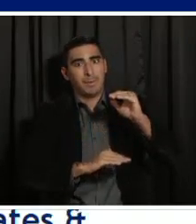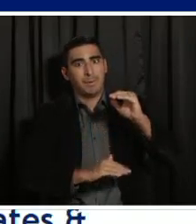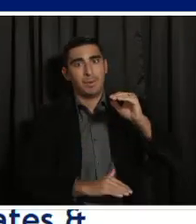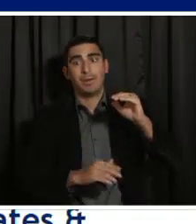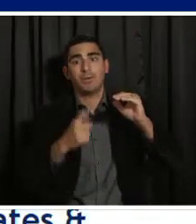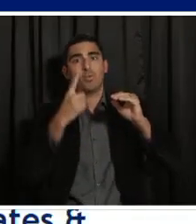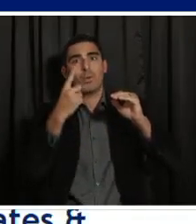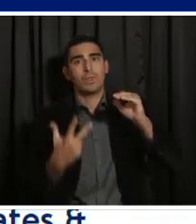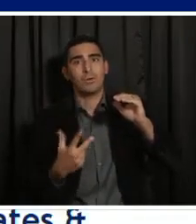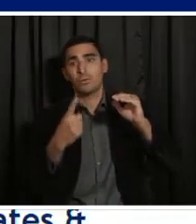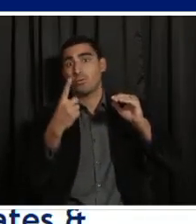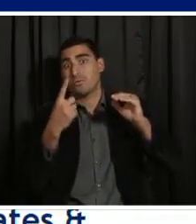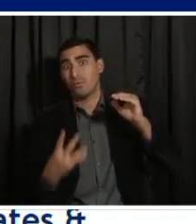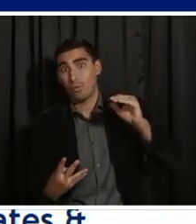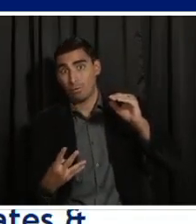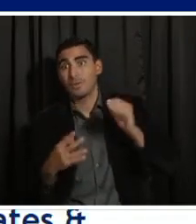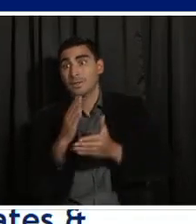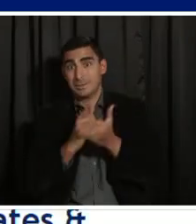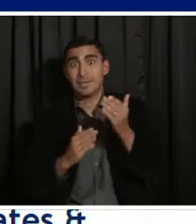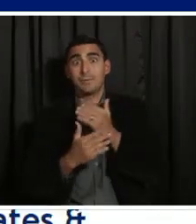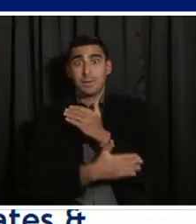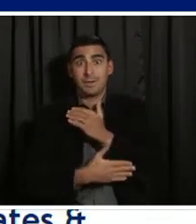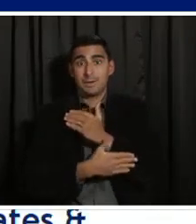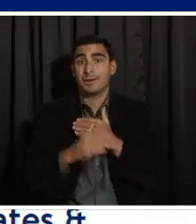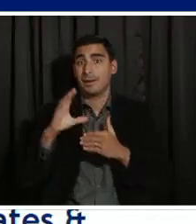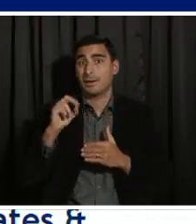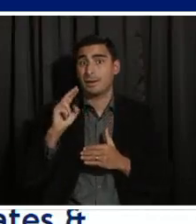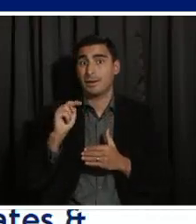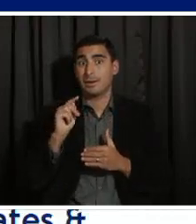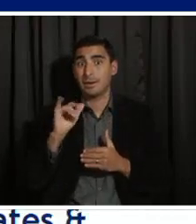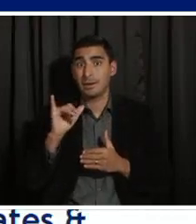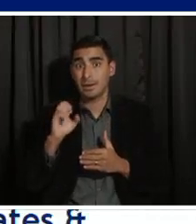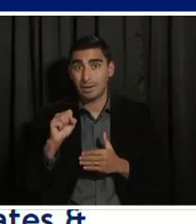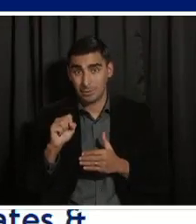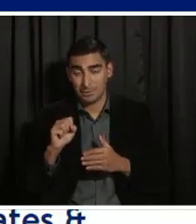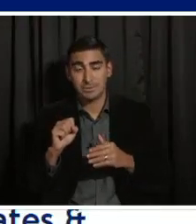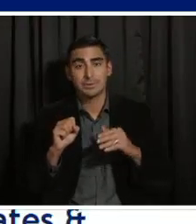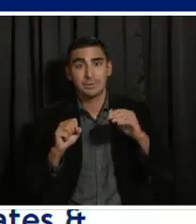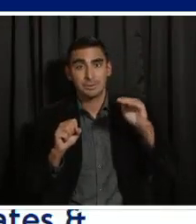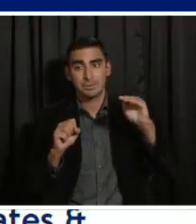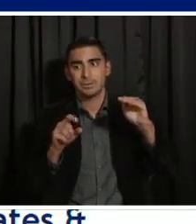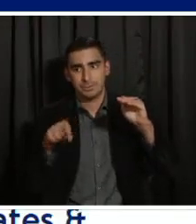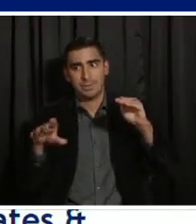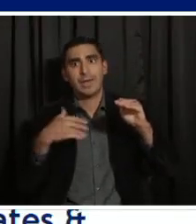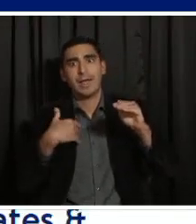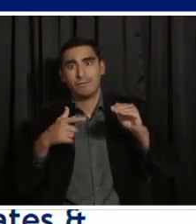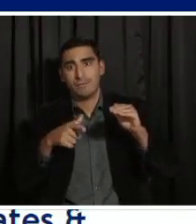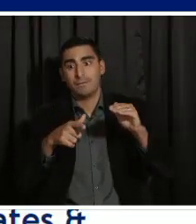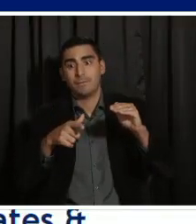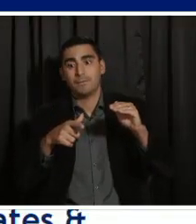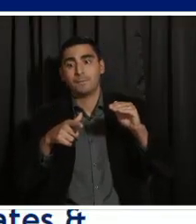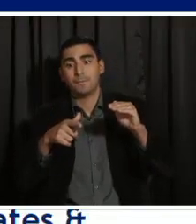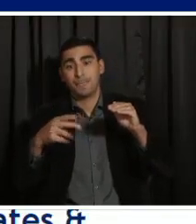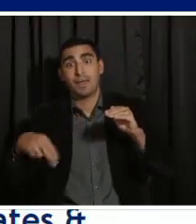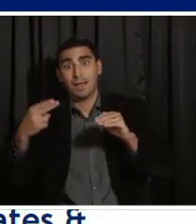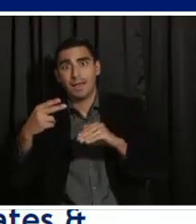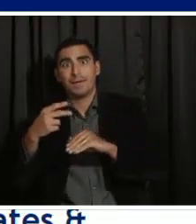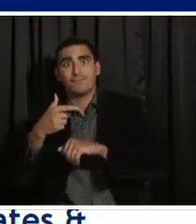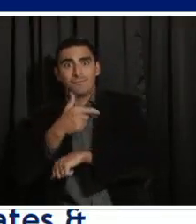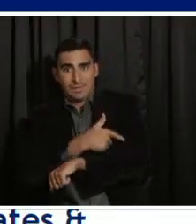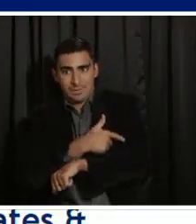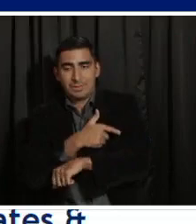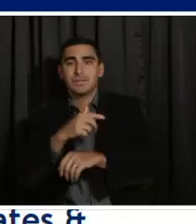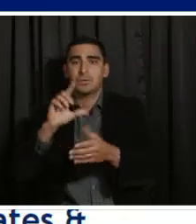of hospitalizations as some of the counties that have lower vaccination rates. So let's be hopeful about this.